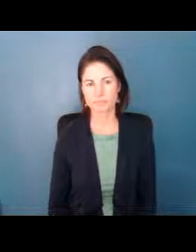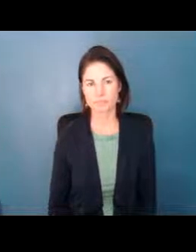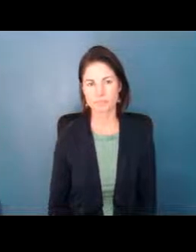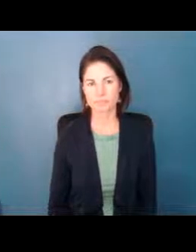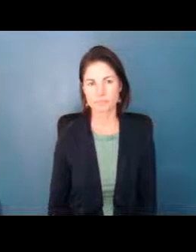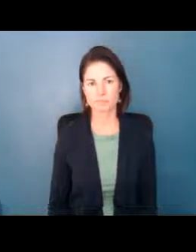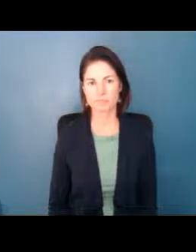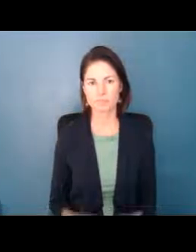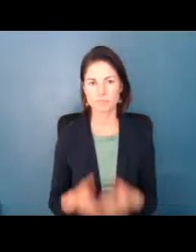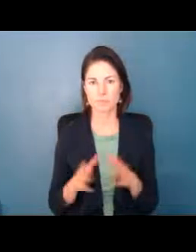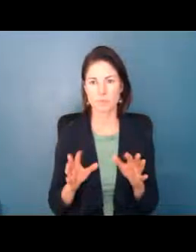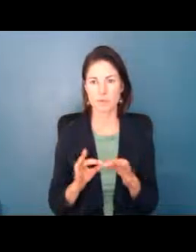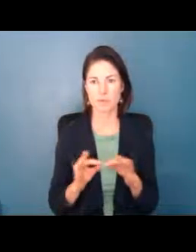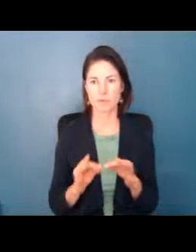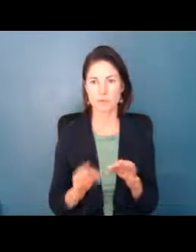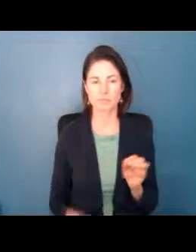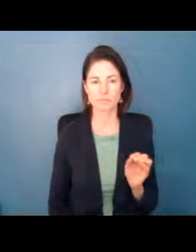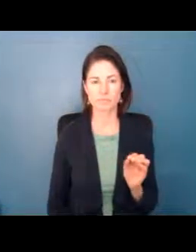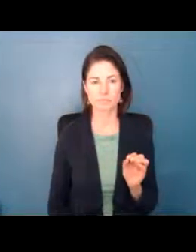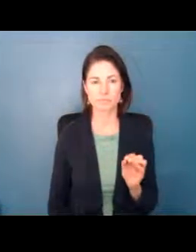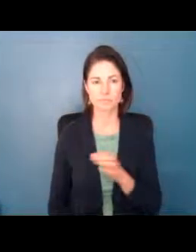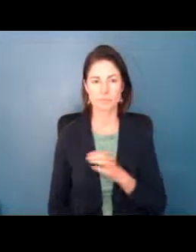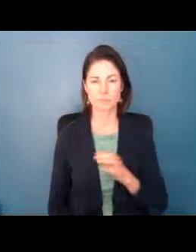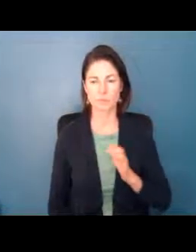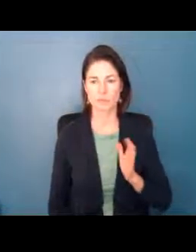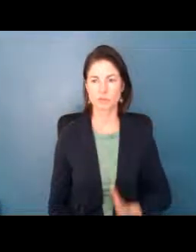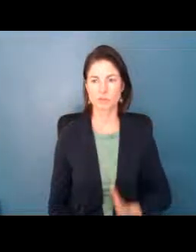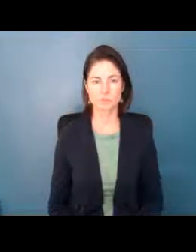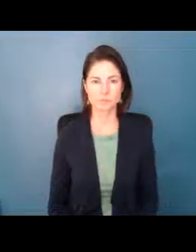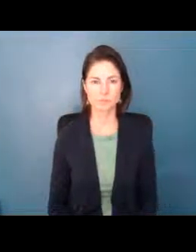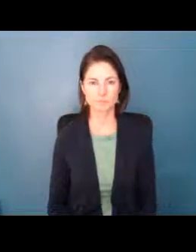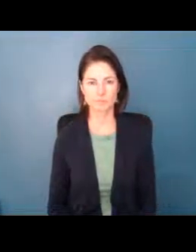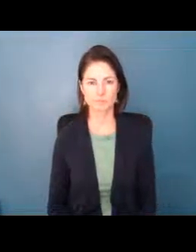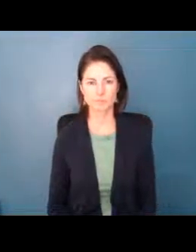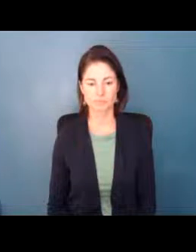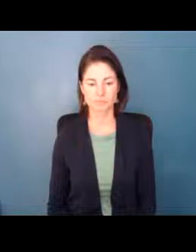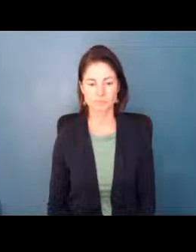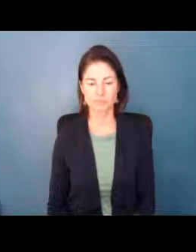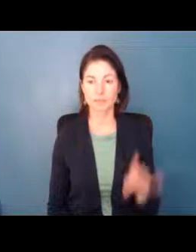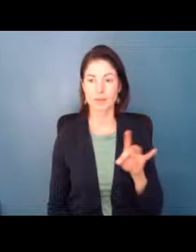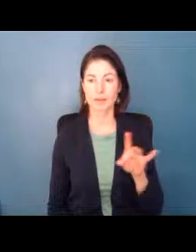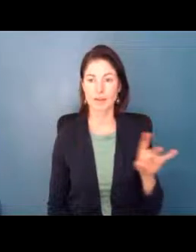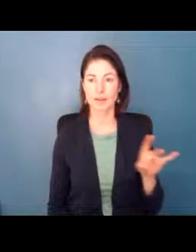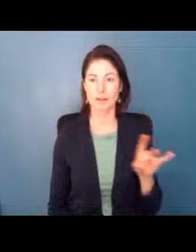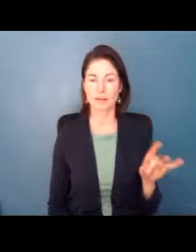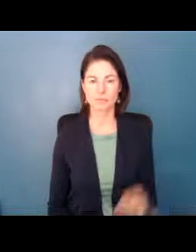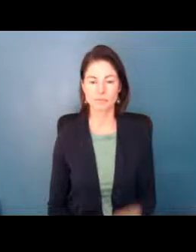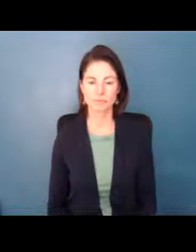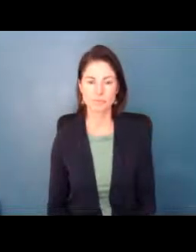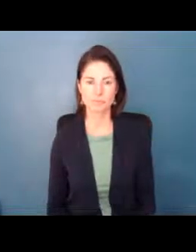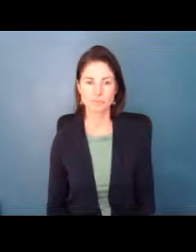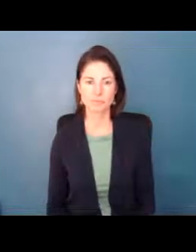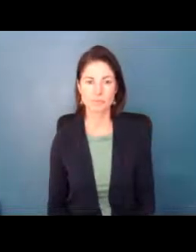public comment. Commissioners? Seeing none, we're going to move to item 88. Thank you very much for that